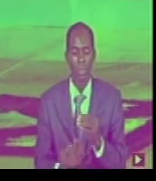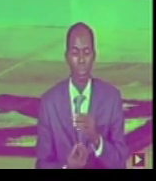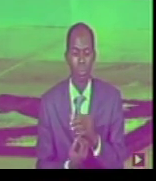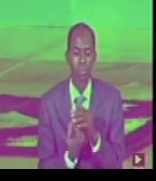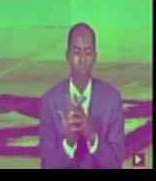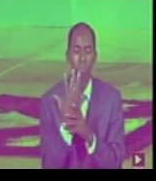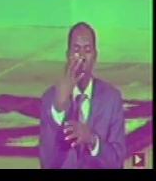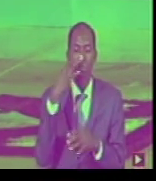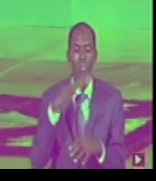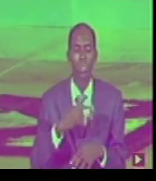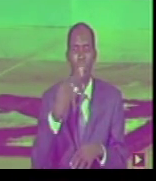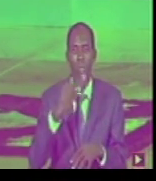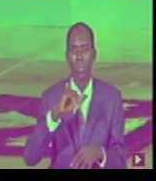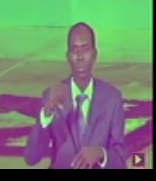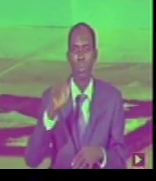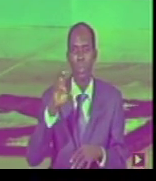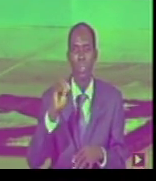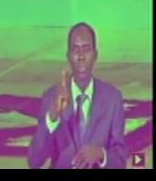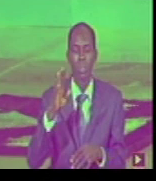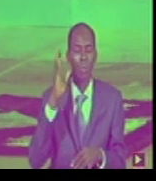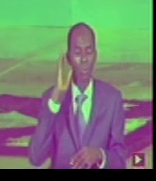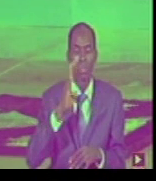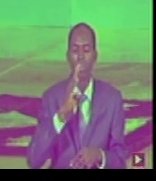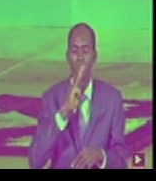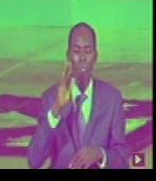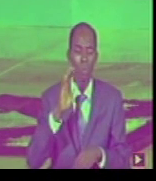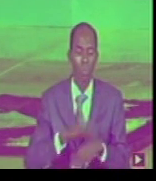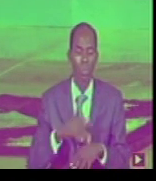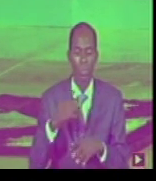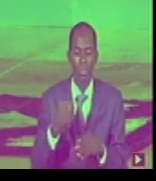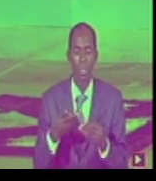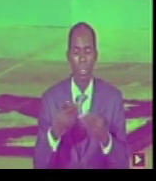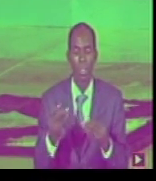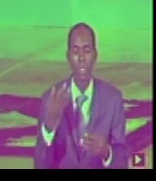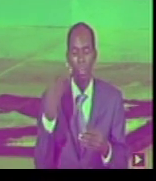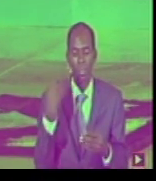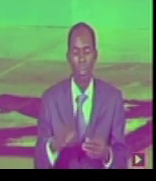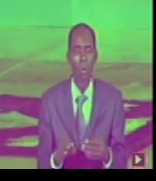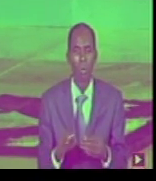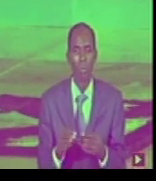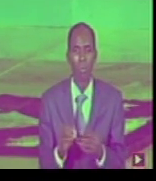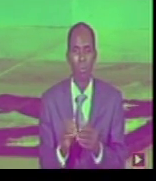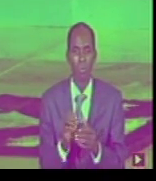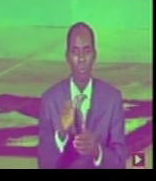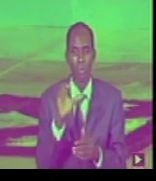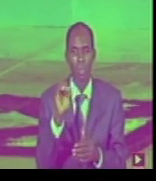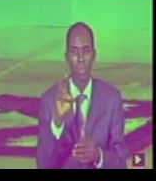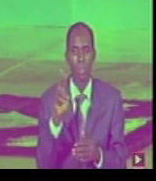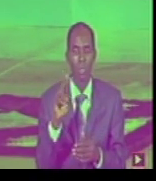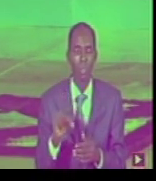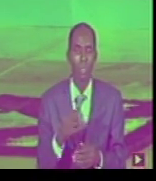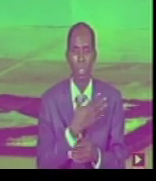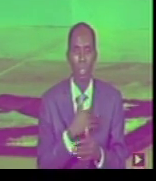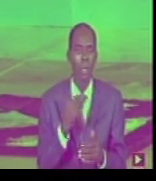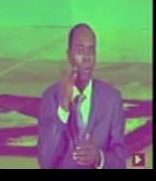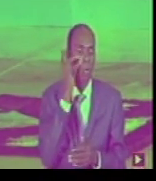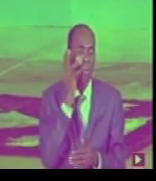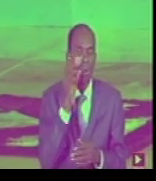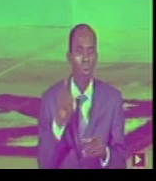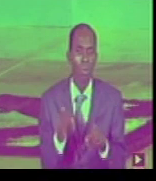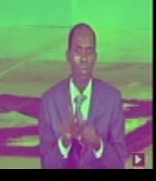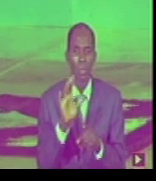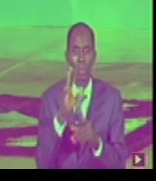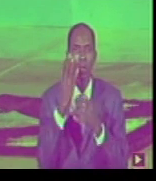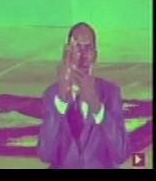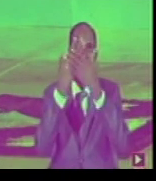of Jacob shall be upon a land of corn and wine. Also your heavens shall drop